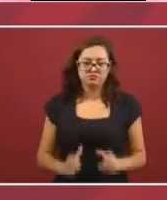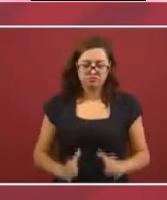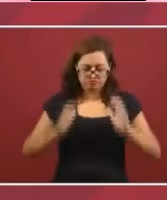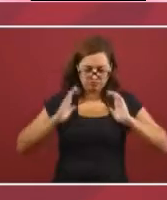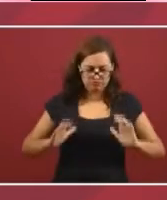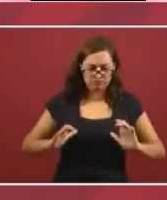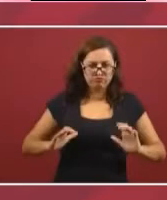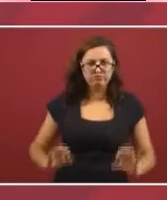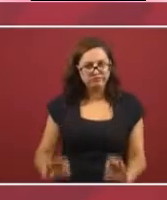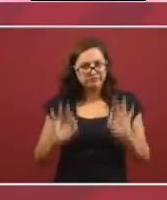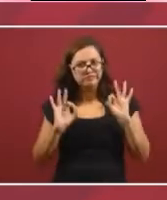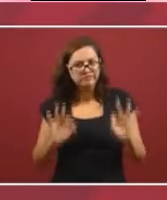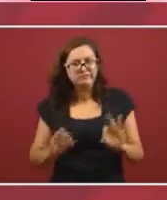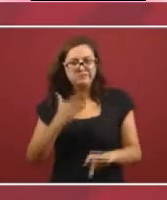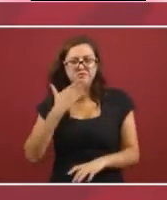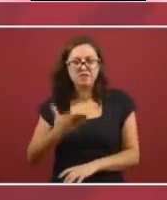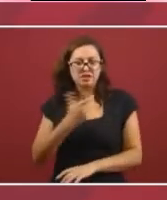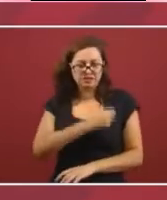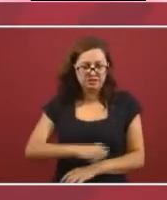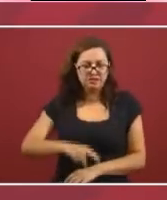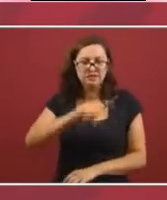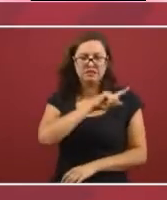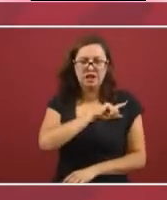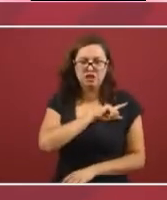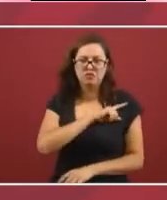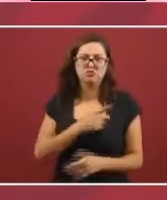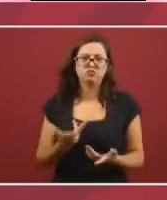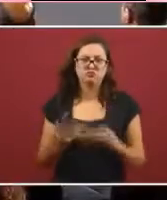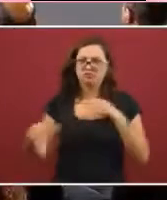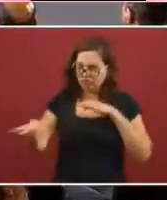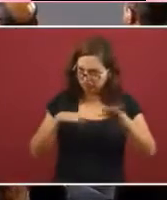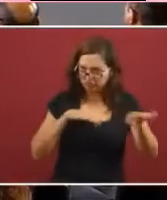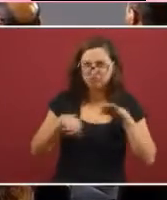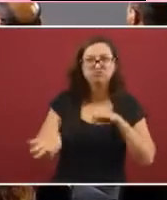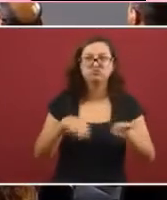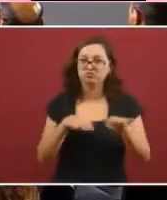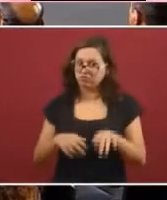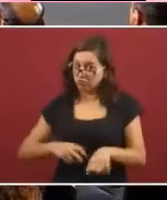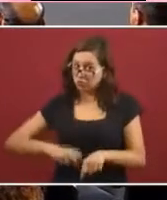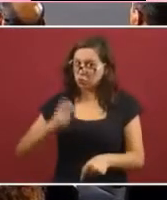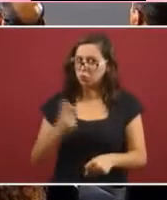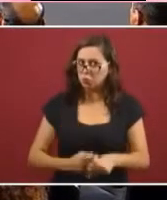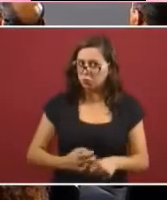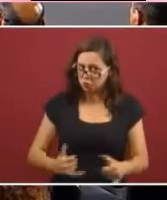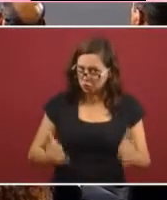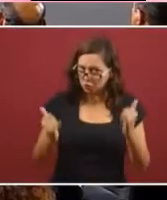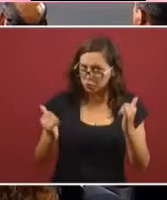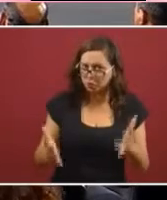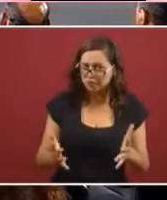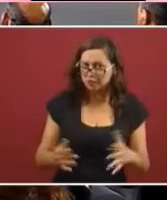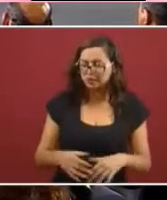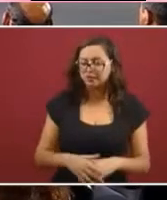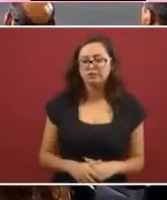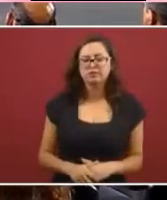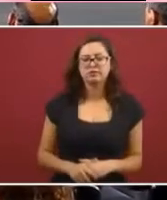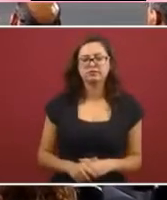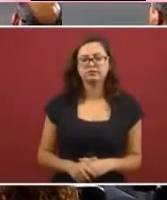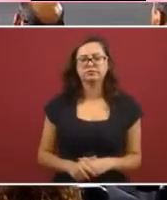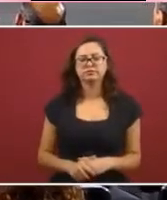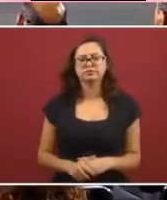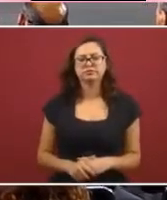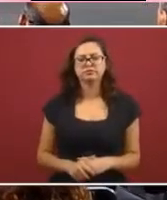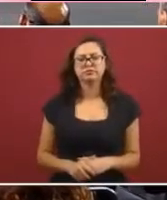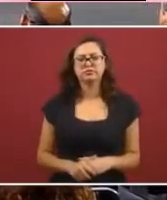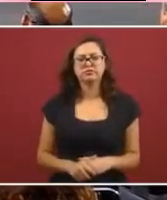they also have to be in good physical condition because of that job that they're going to be doing. But that does not